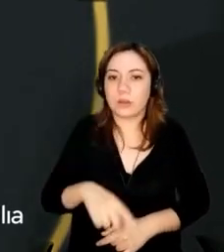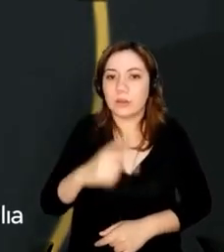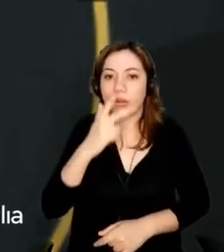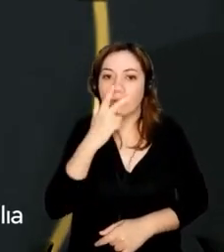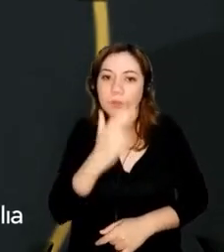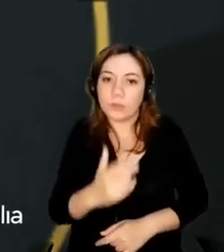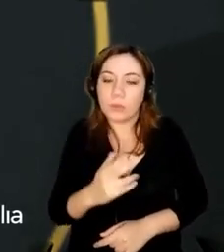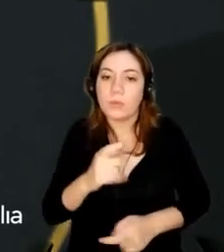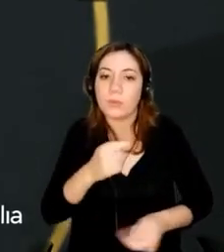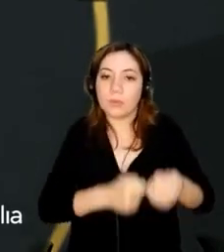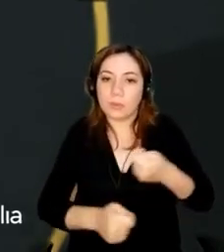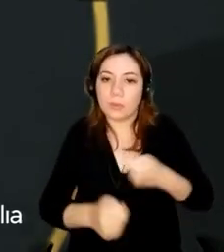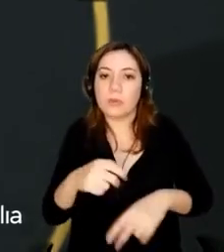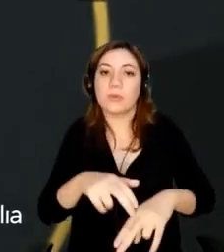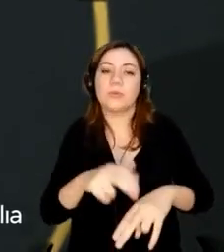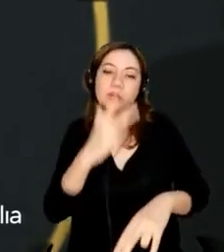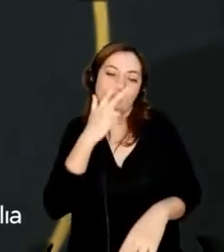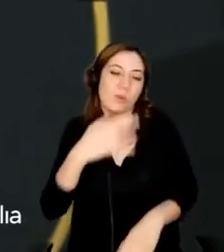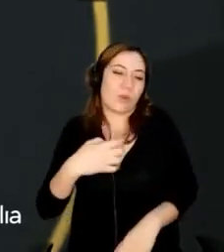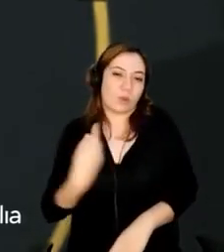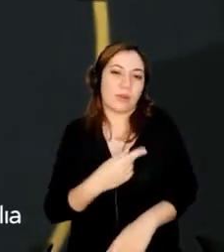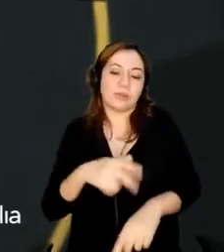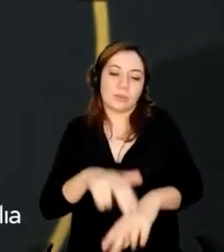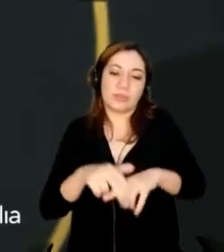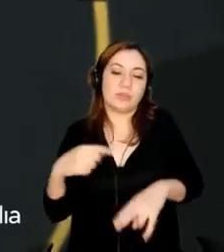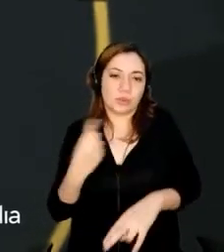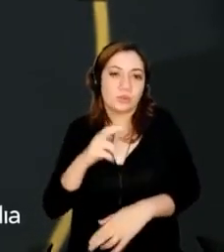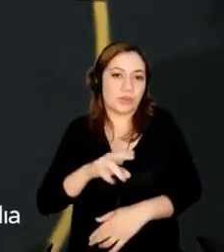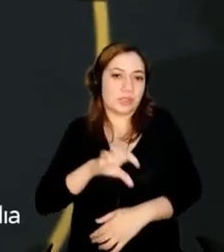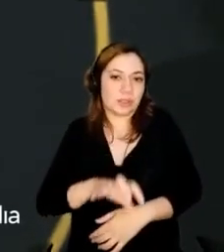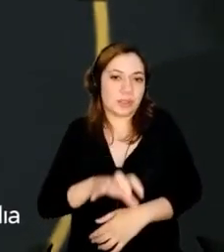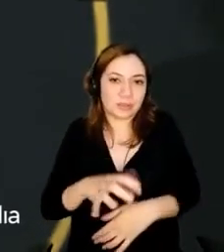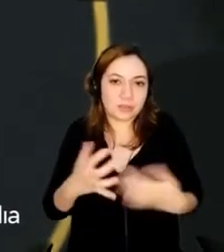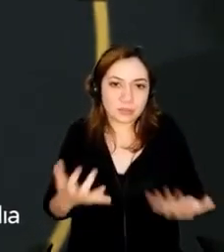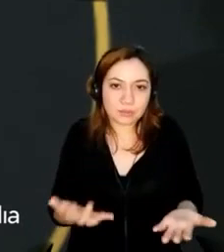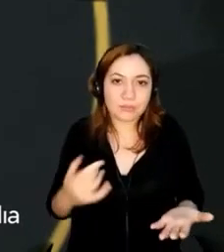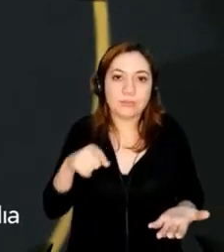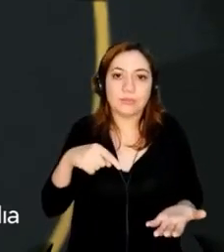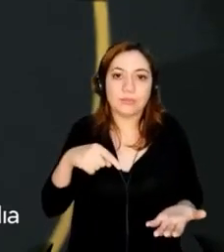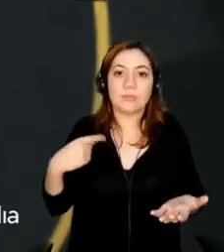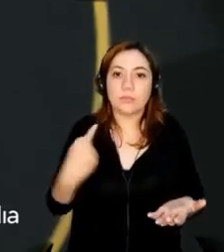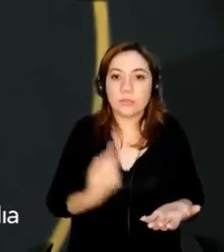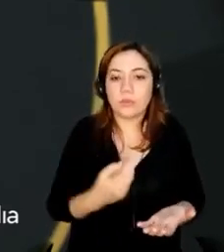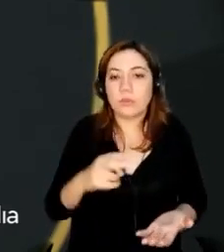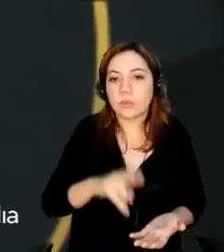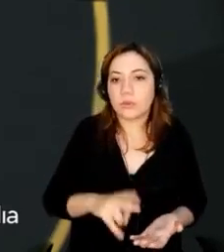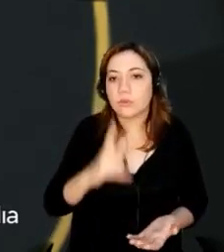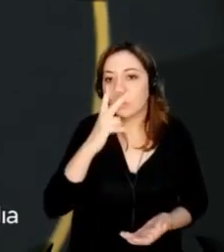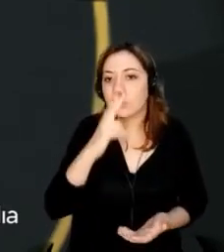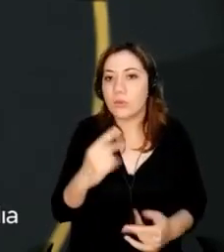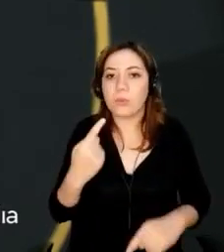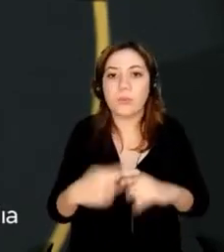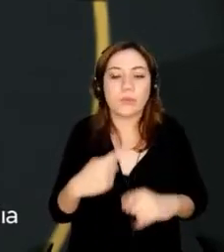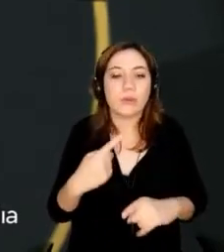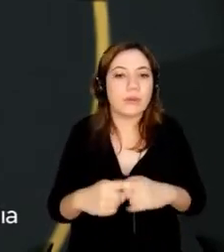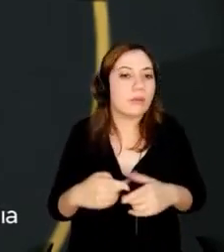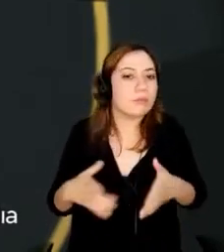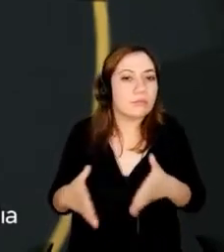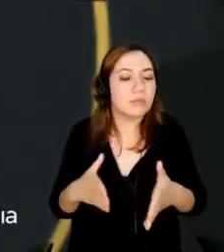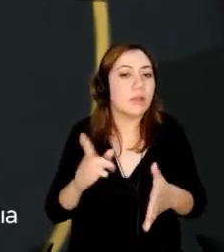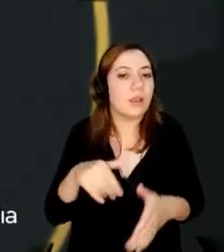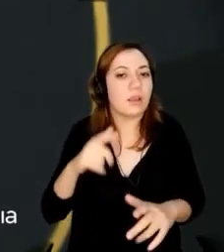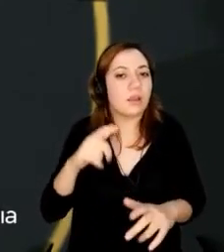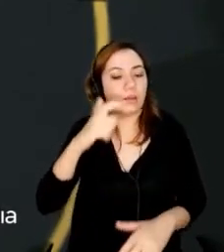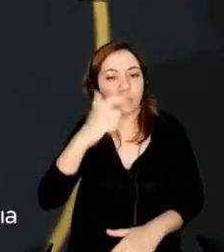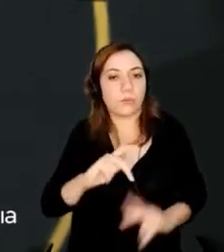way. There's no reason why that needs to be fielded by a human being. But it does need natural language processing.